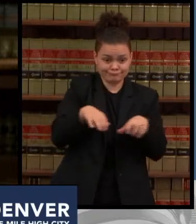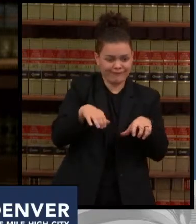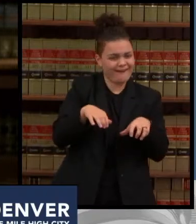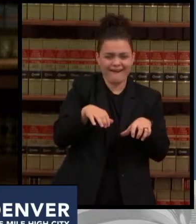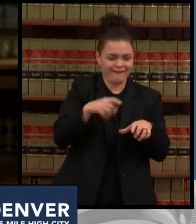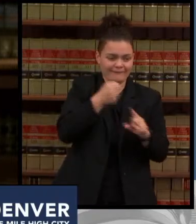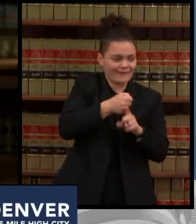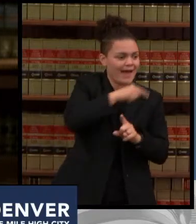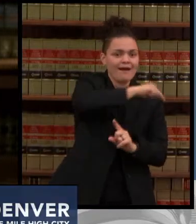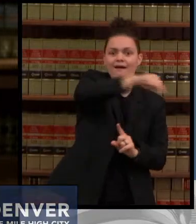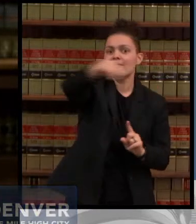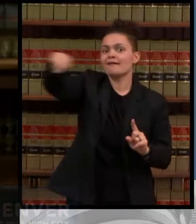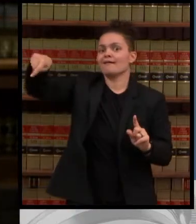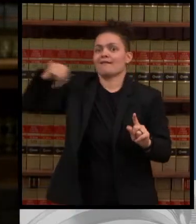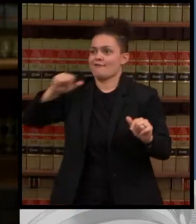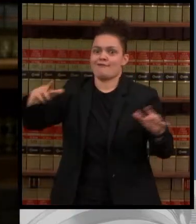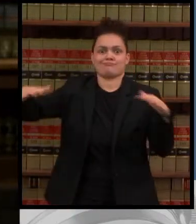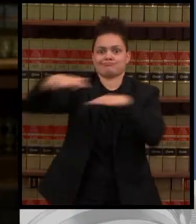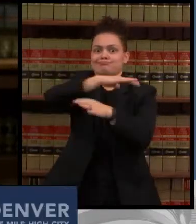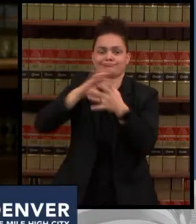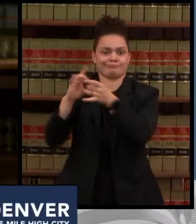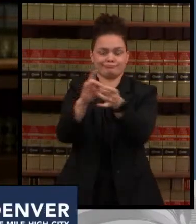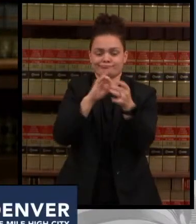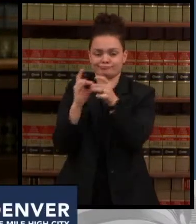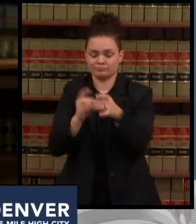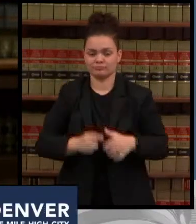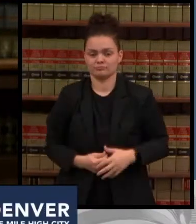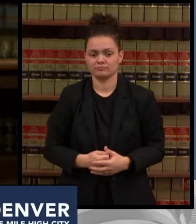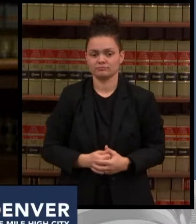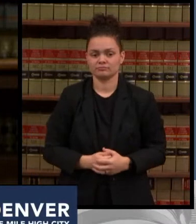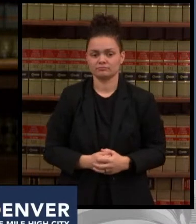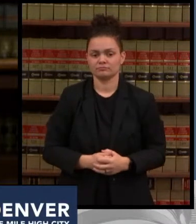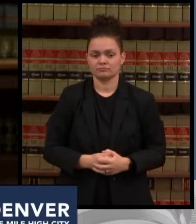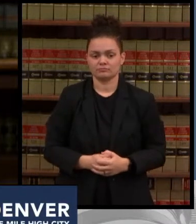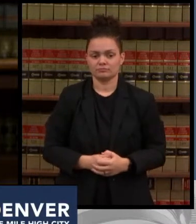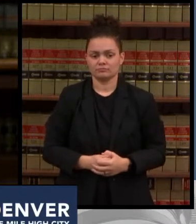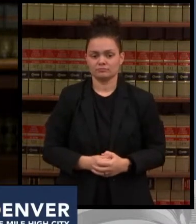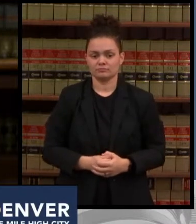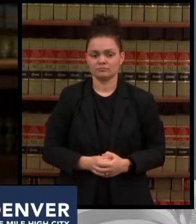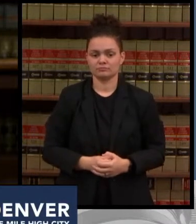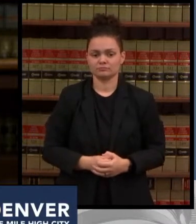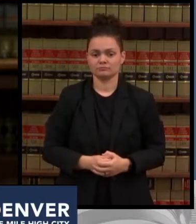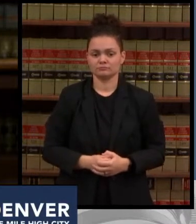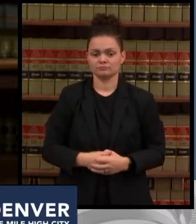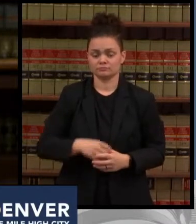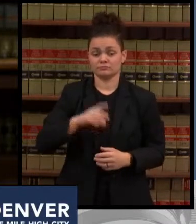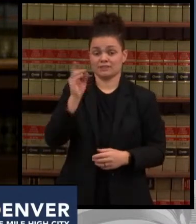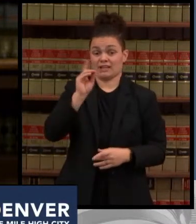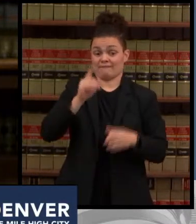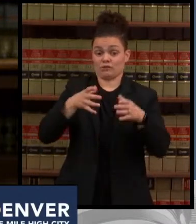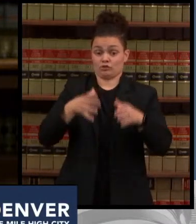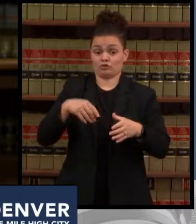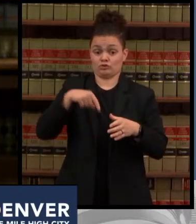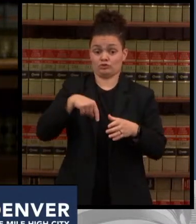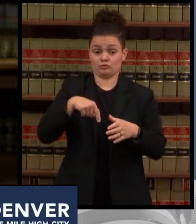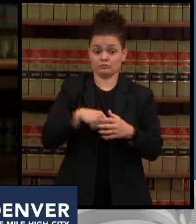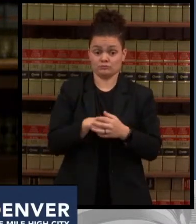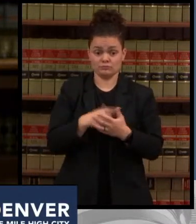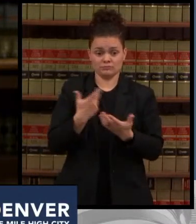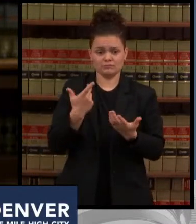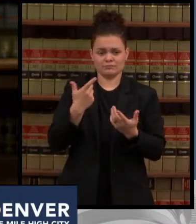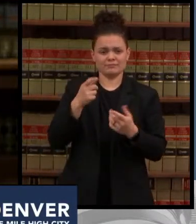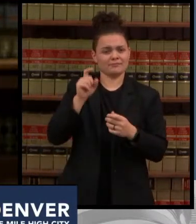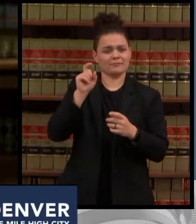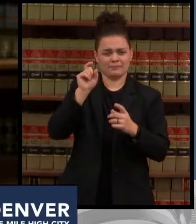and mitigation strategies across the board in the Denver metro area. When there are no state orders